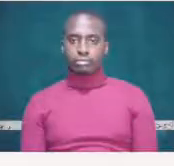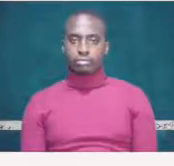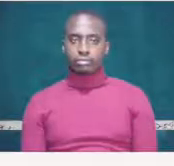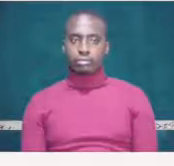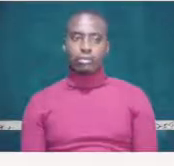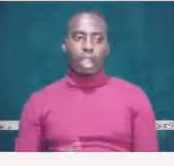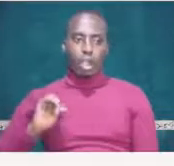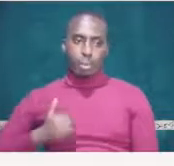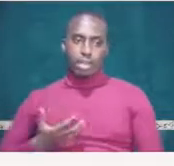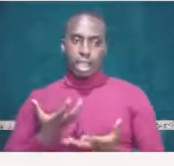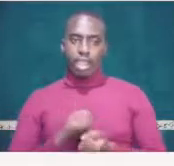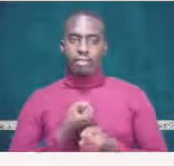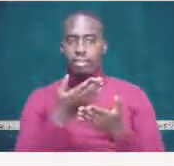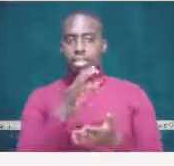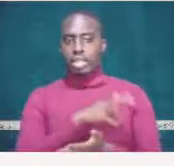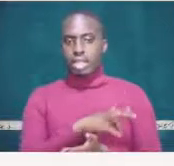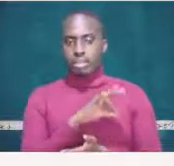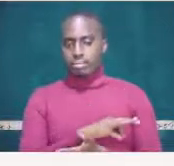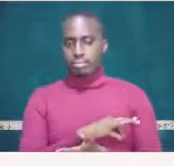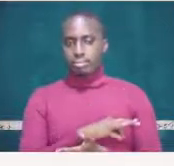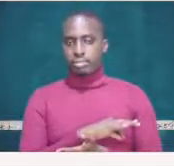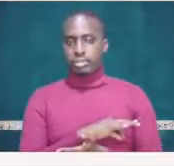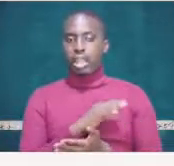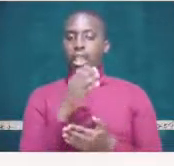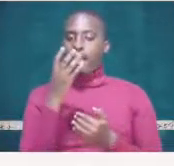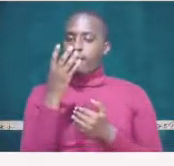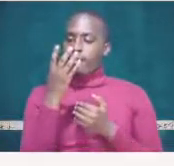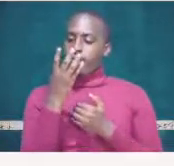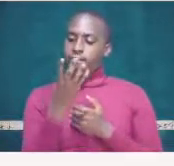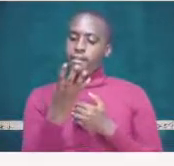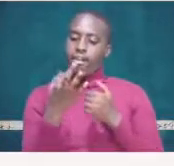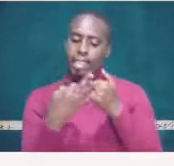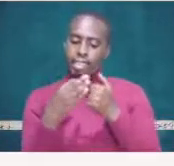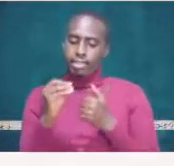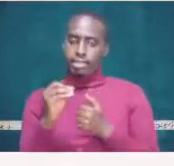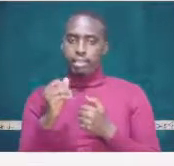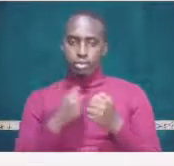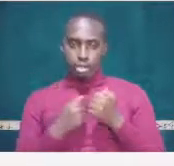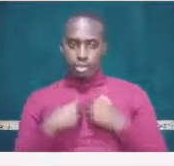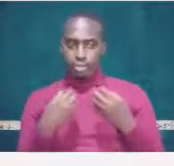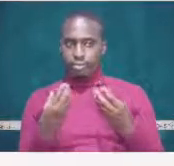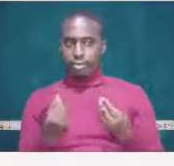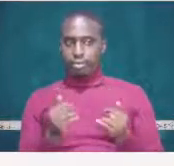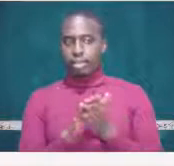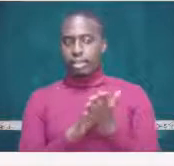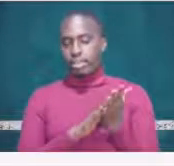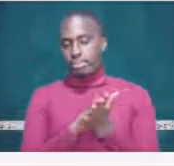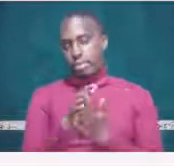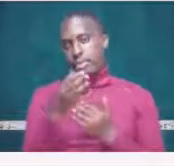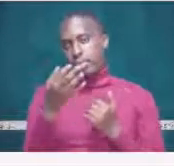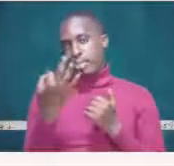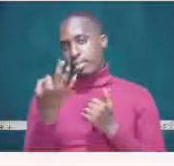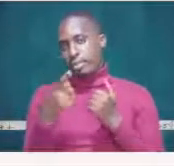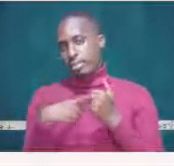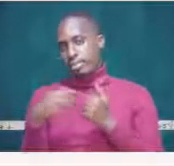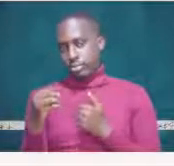a woman has a disposable income of 480 francs and spent